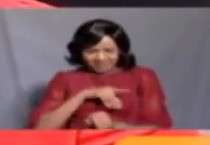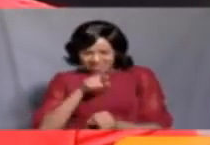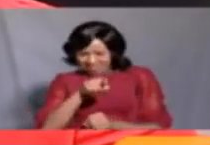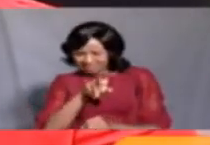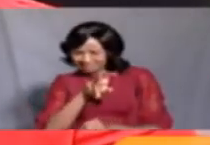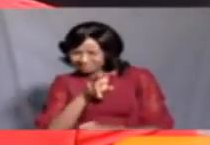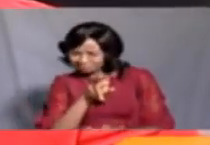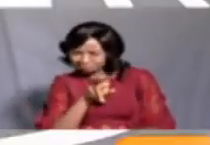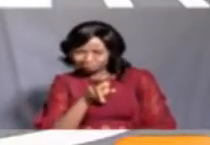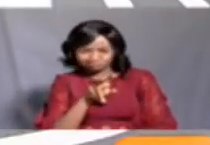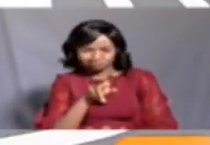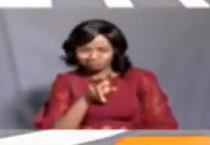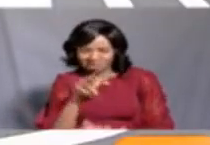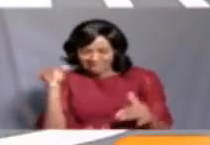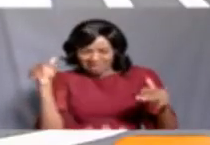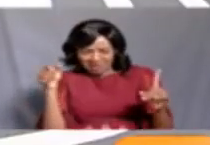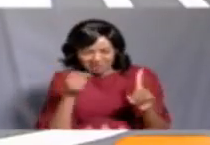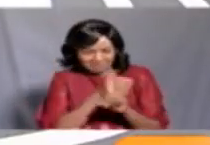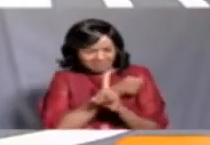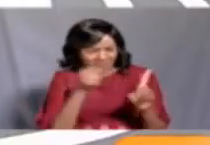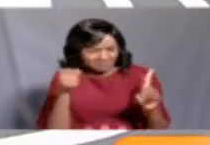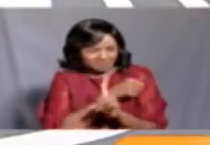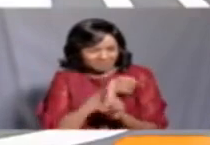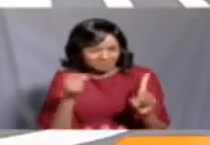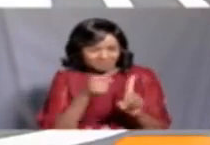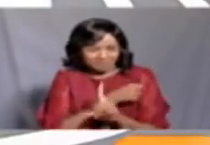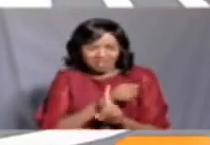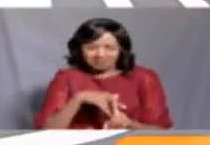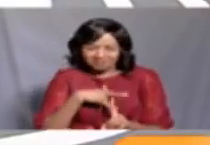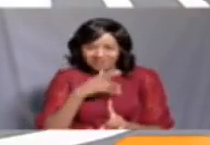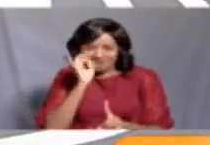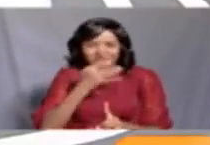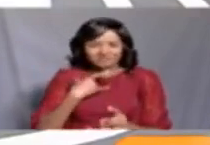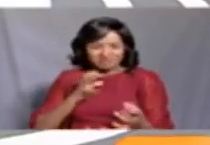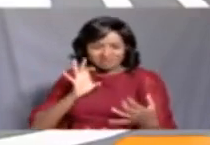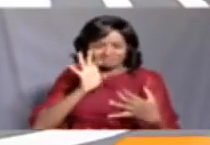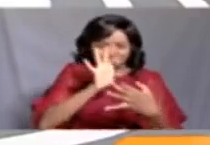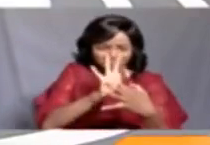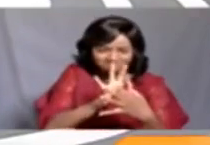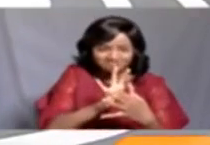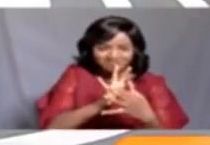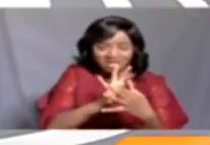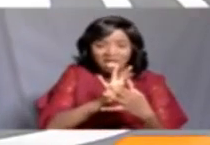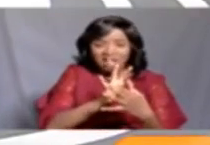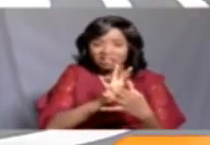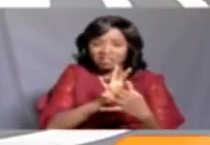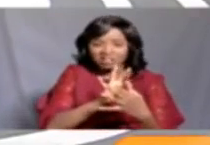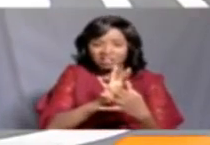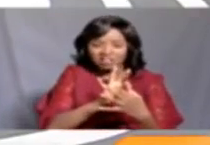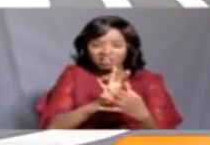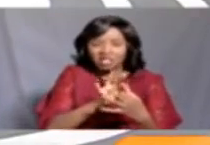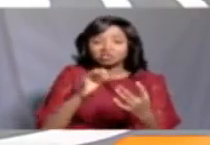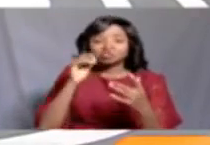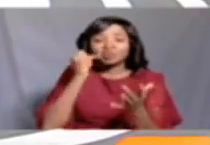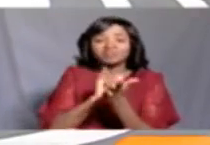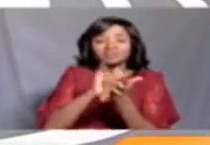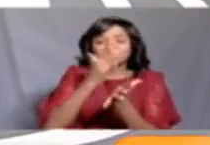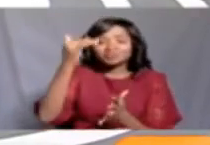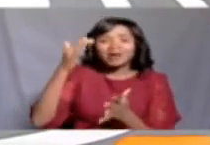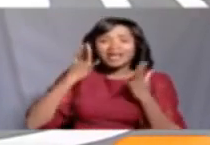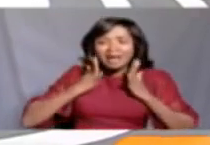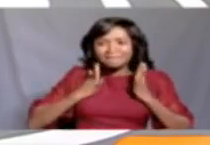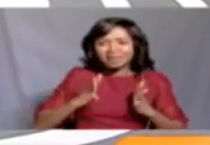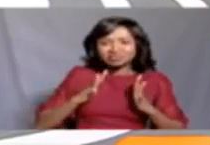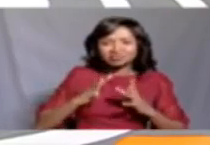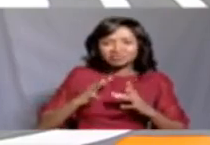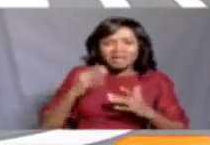an extreme of a mental disorder and feel, if I come out saying I have a mental illness, right, yeah, that's what I'll be labeled. Mm-hmm.